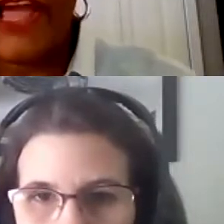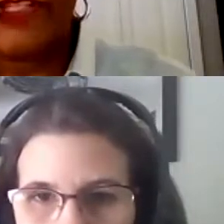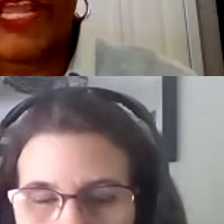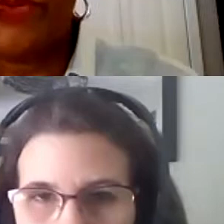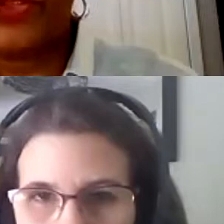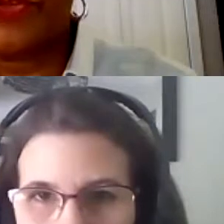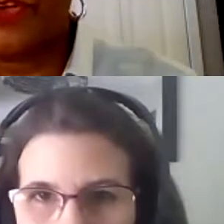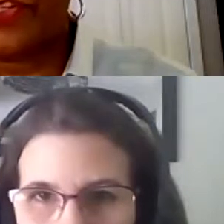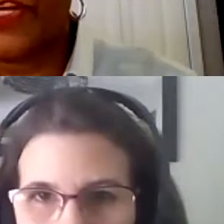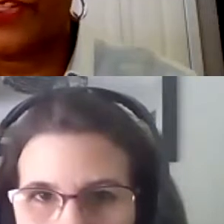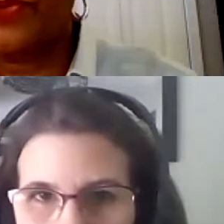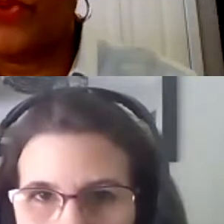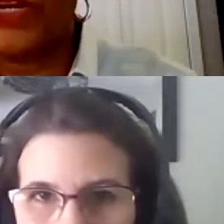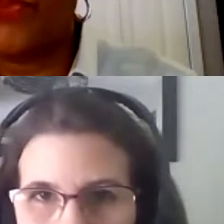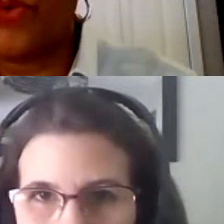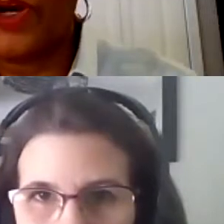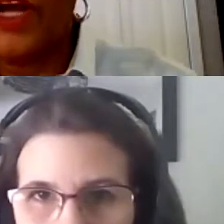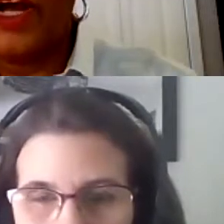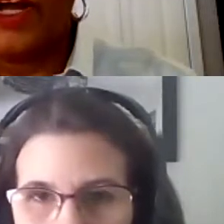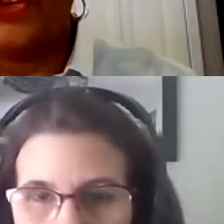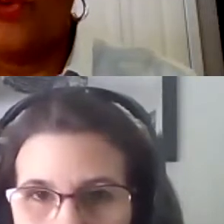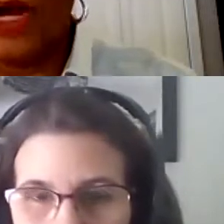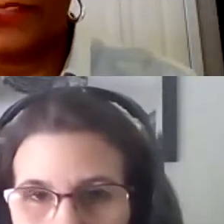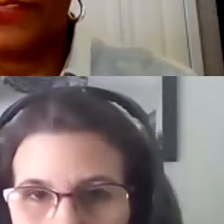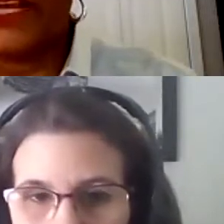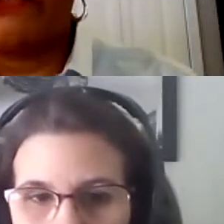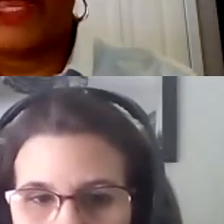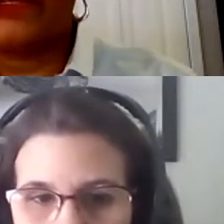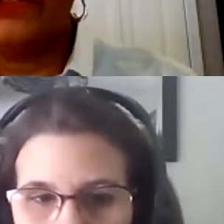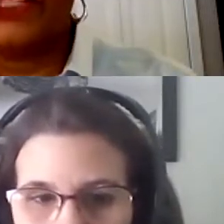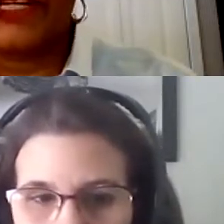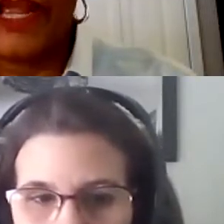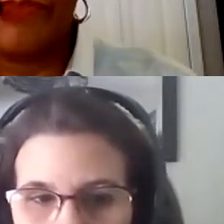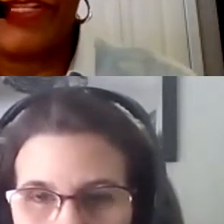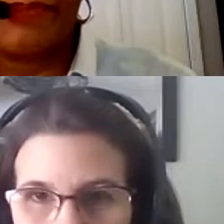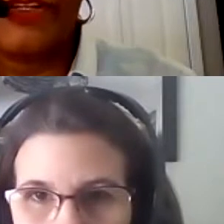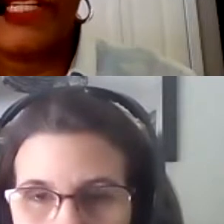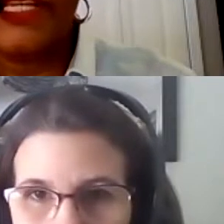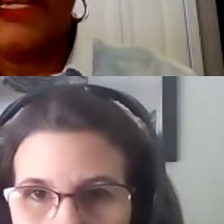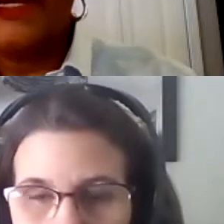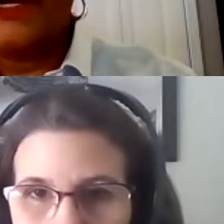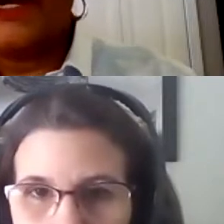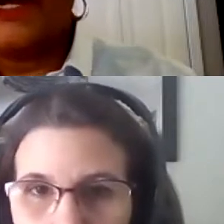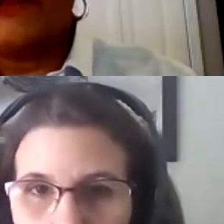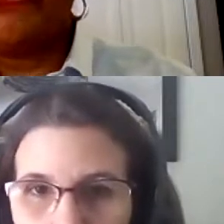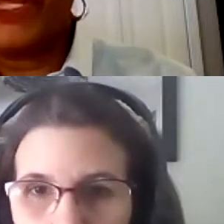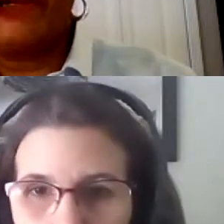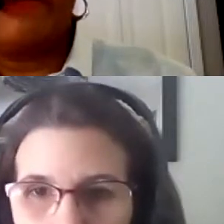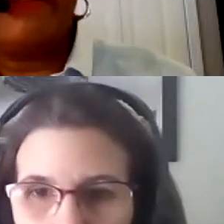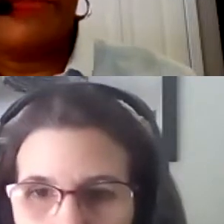do you have tables for those of us who want more nuance that includes the type of disability